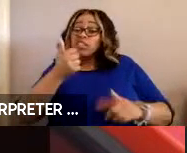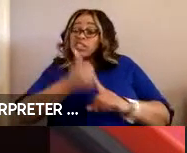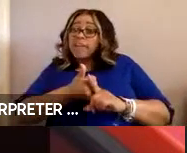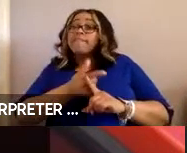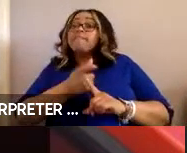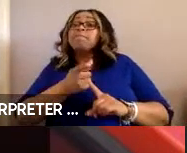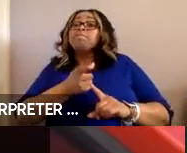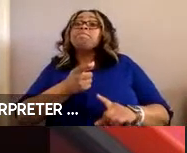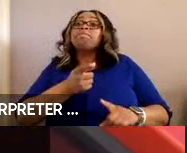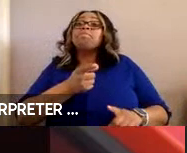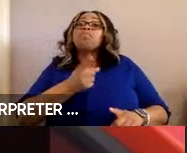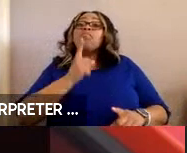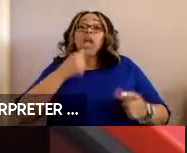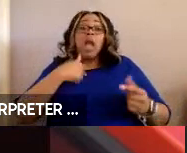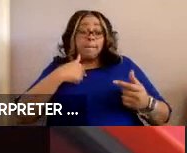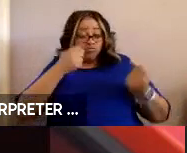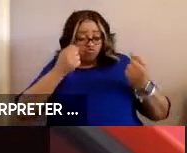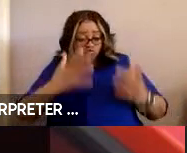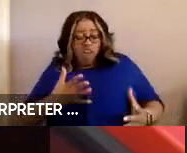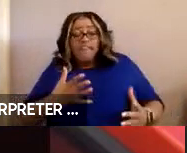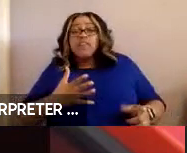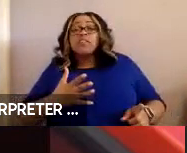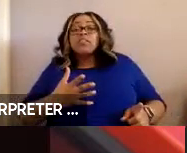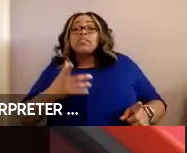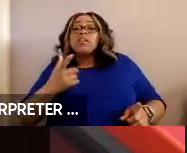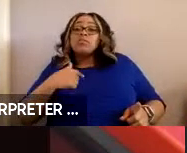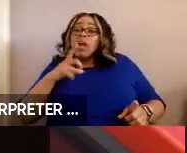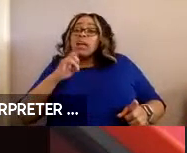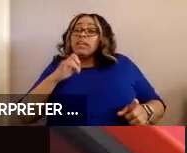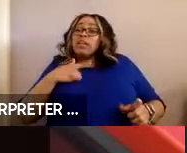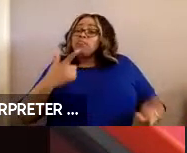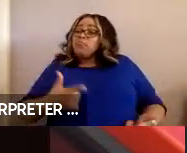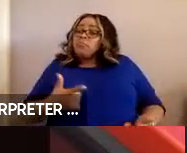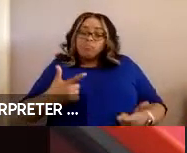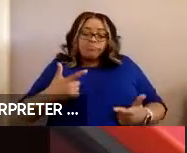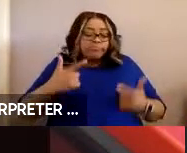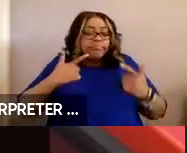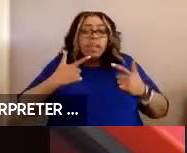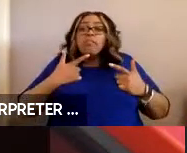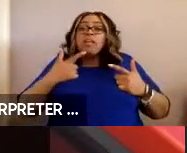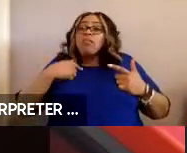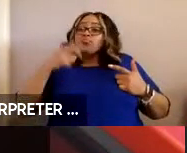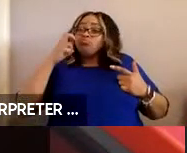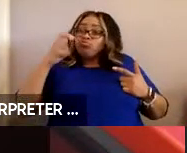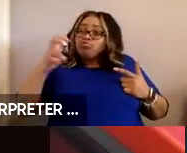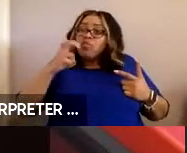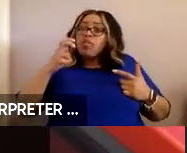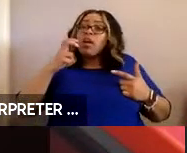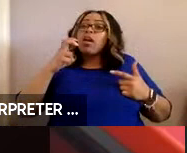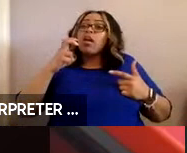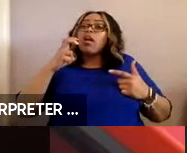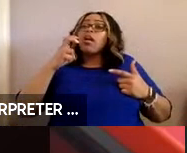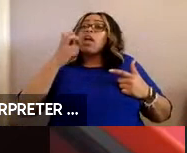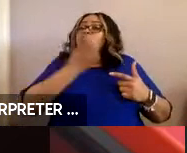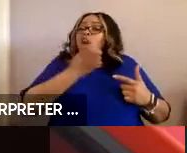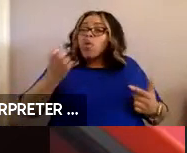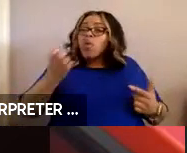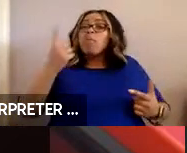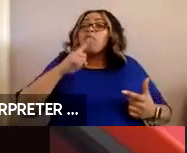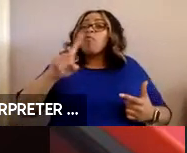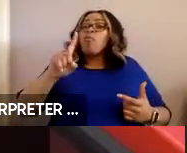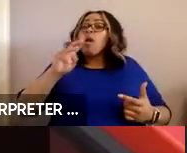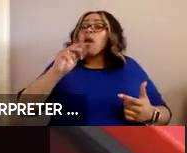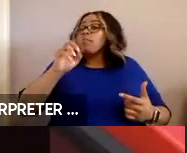group as a driver by saying, "That's what I did for a living as a transportation equipment operator for public